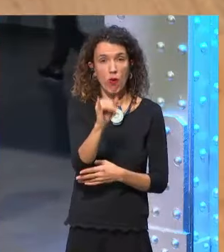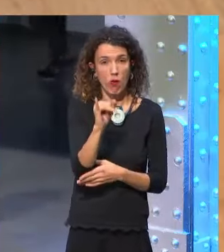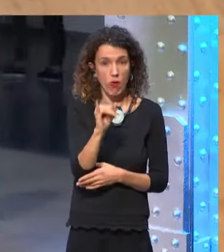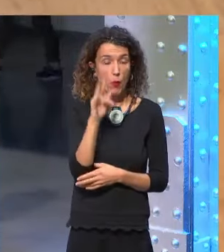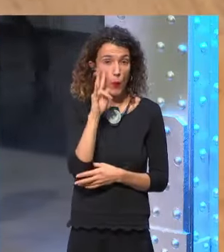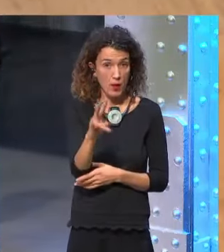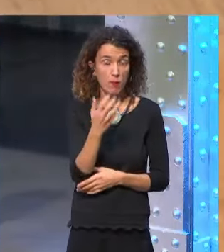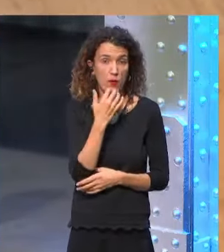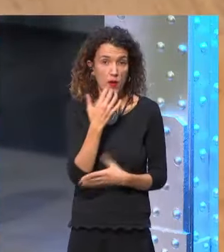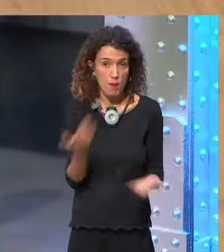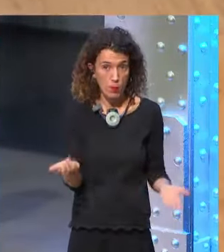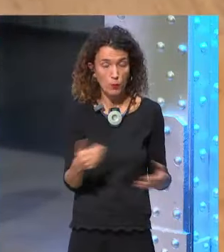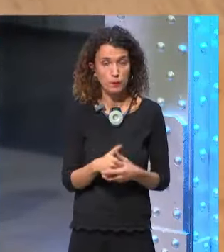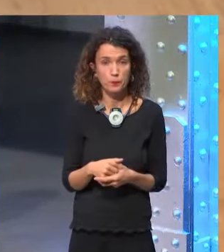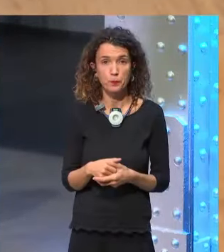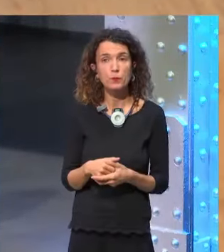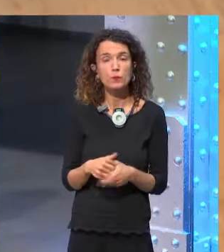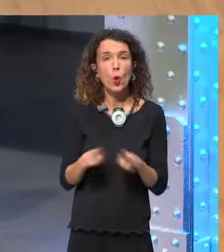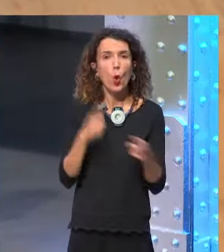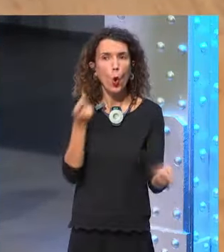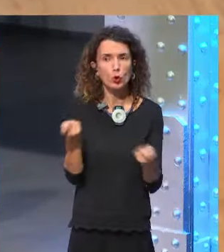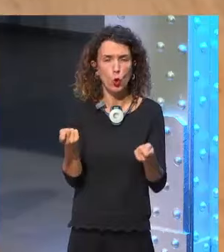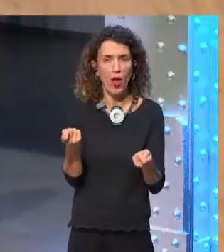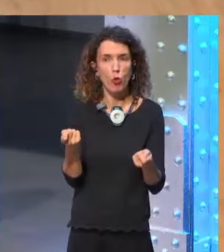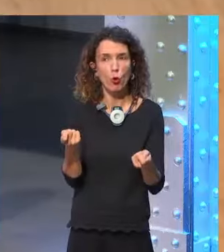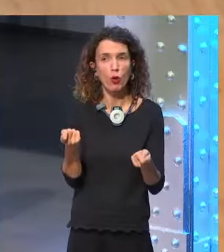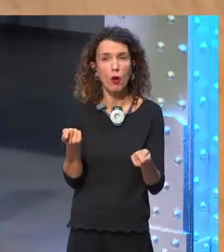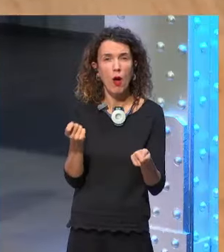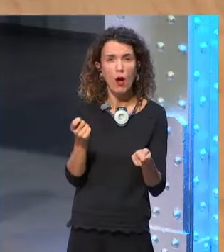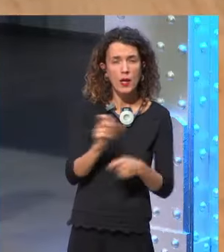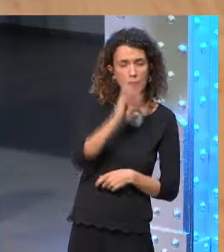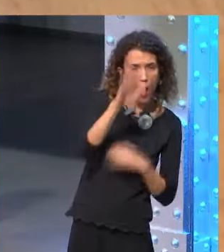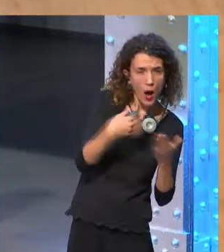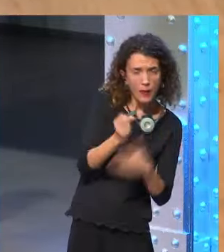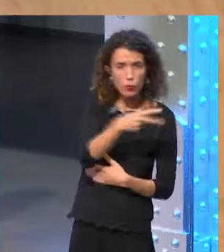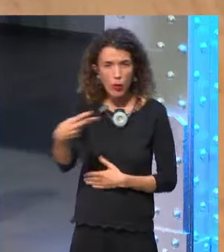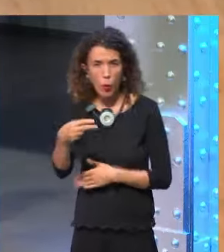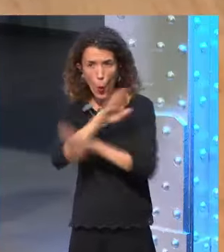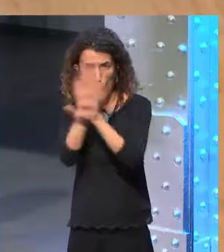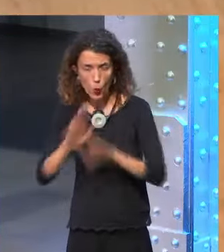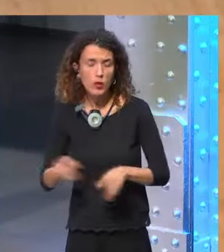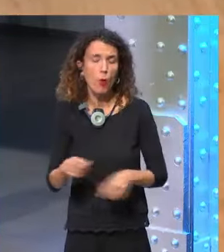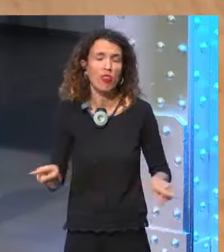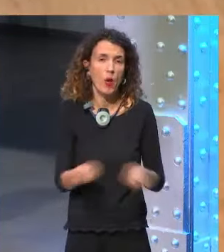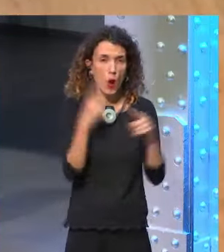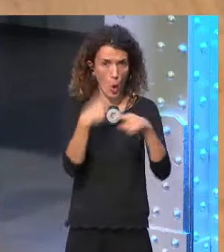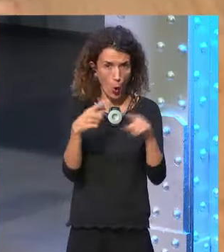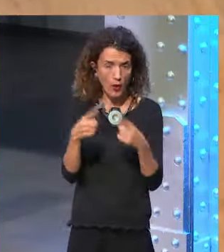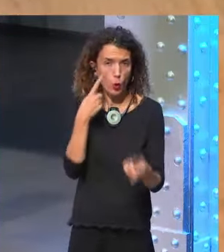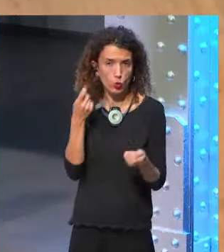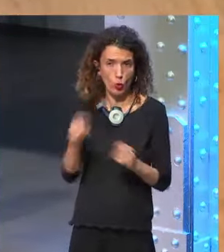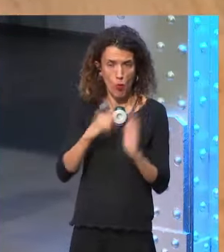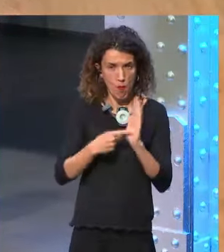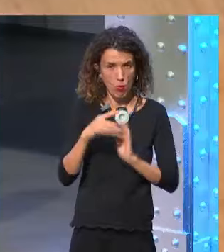to the very final product, whatever it is, a building, an object. What we see, of course, in negotiation